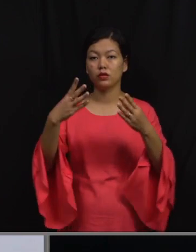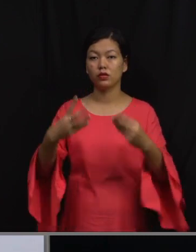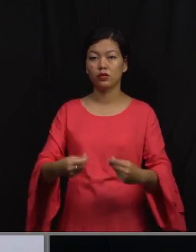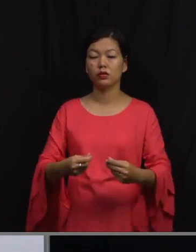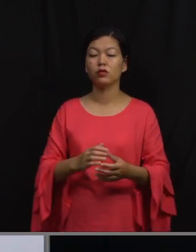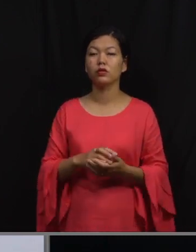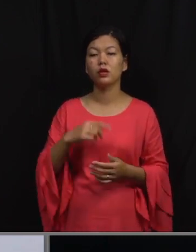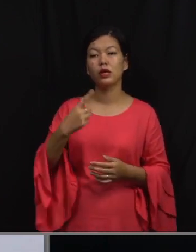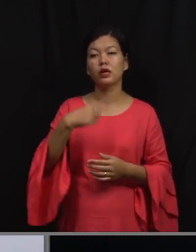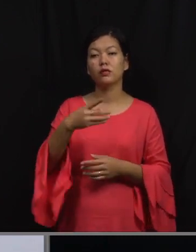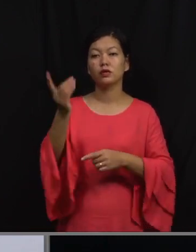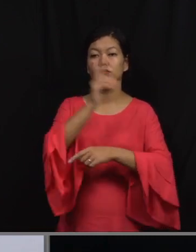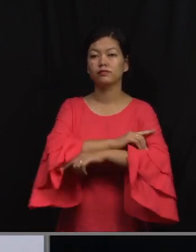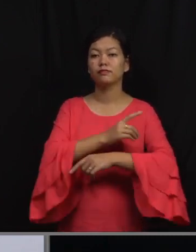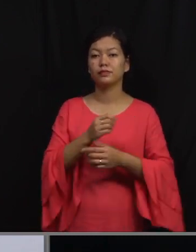day-to-day